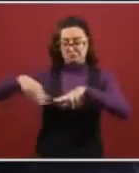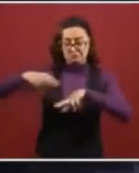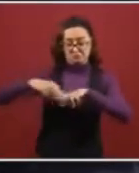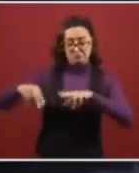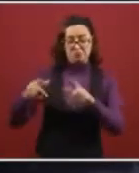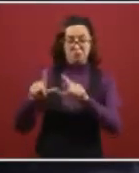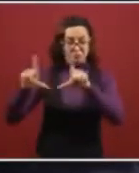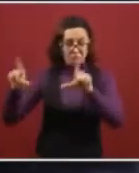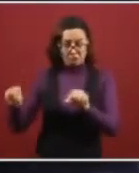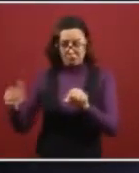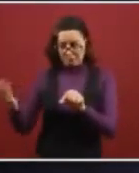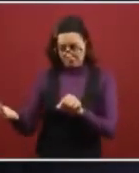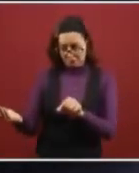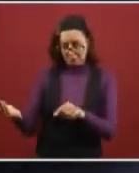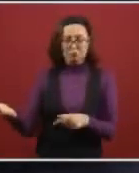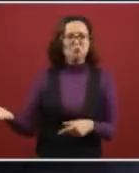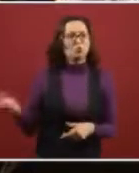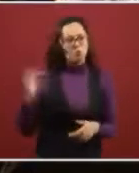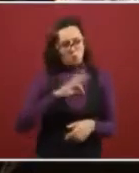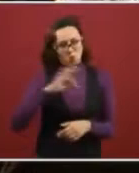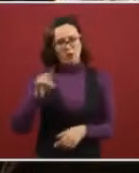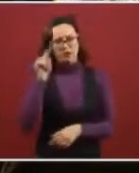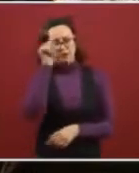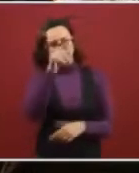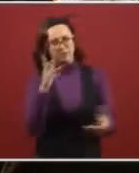centers, and we can